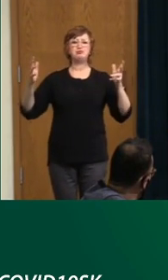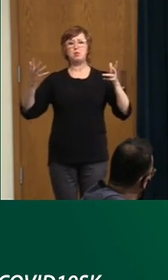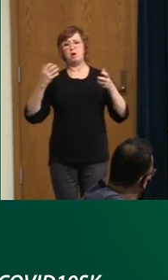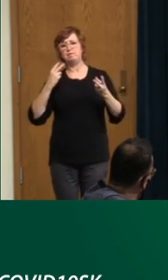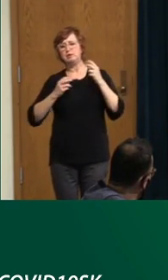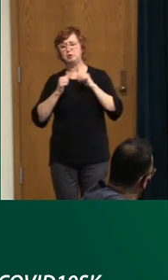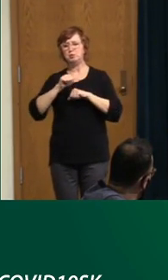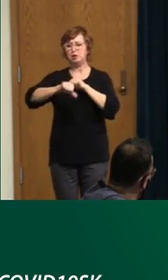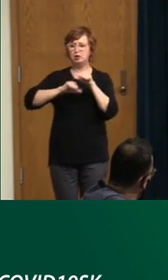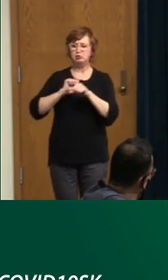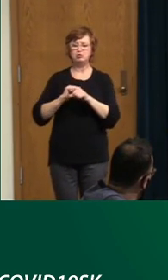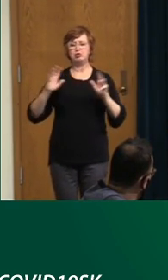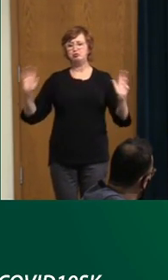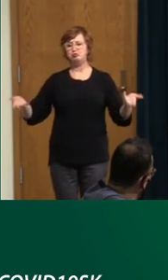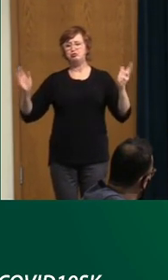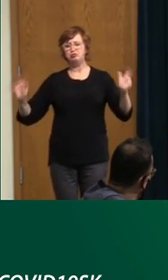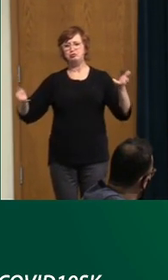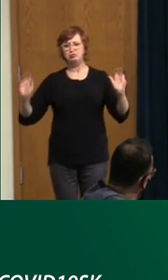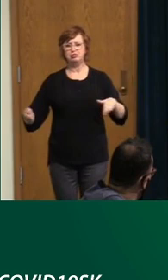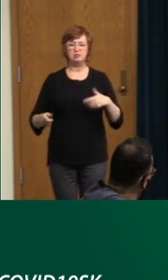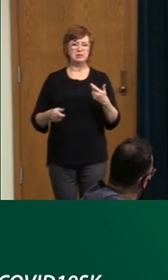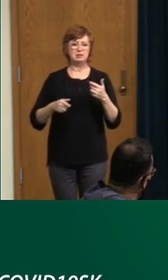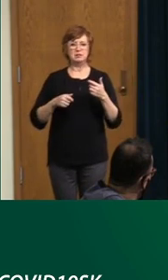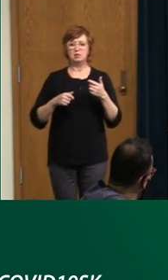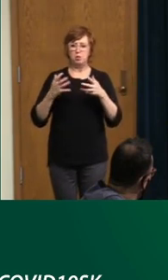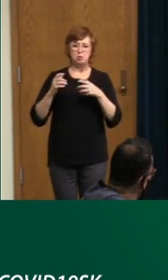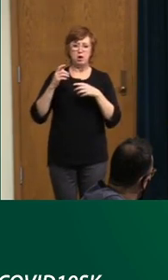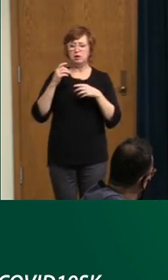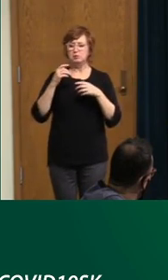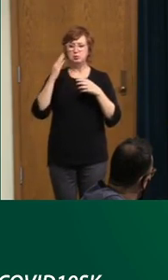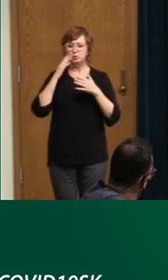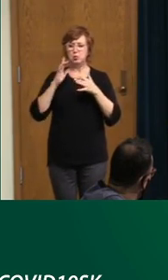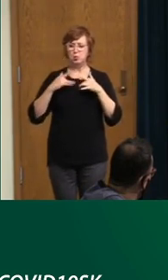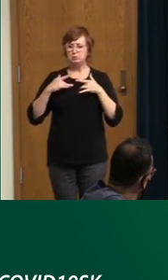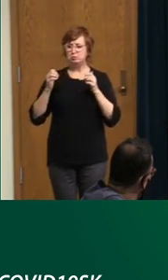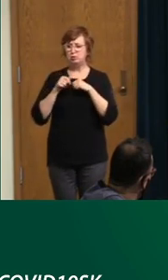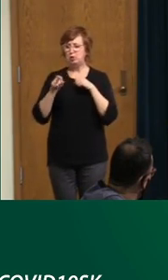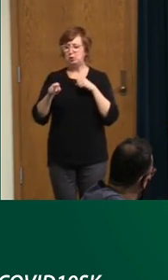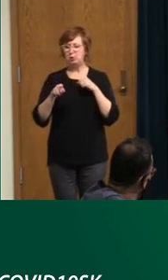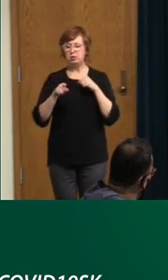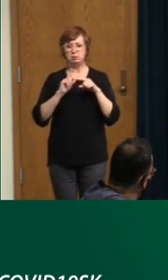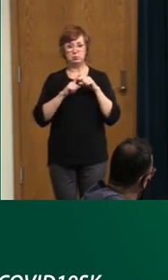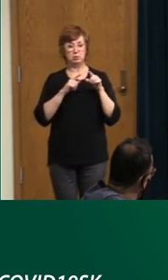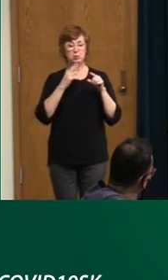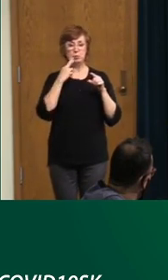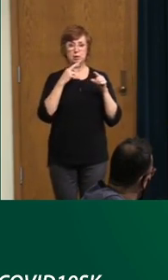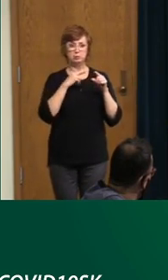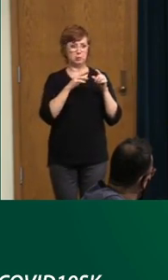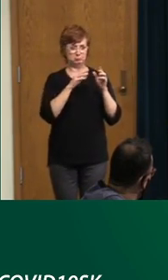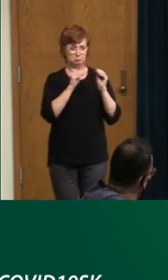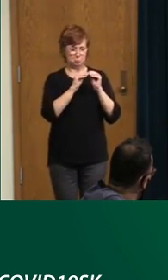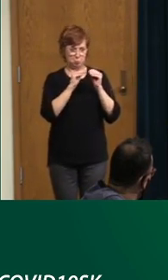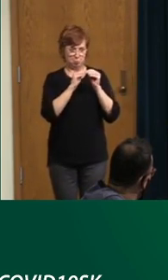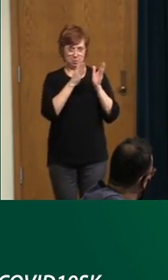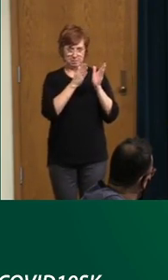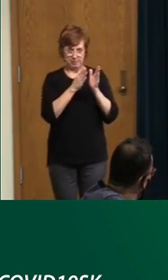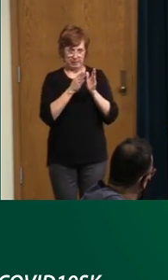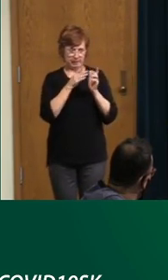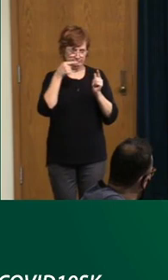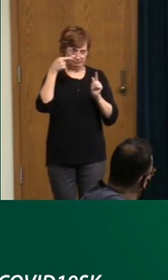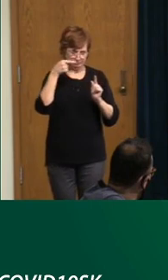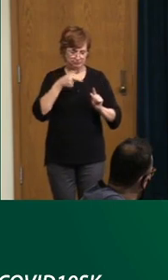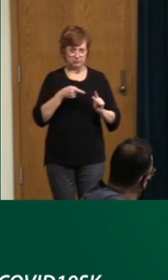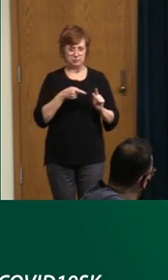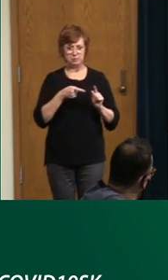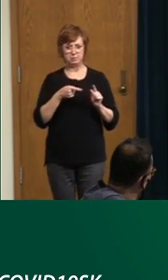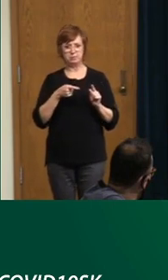be able to converse and find out what's going on in their lives. But we've seen the contacts, certainly the infection